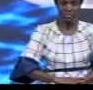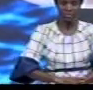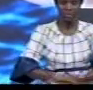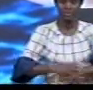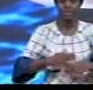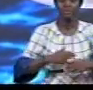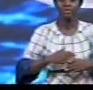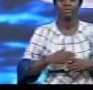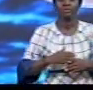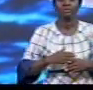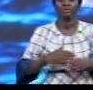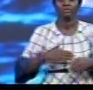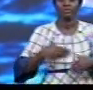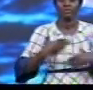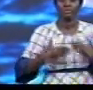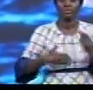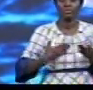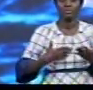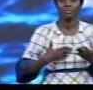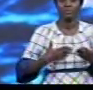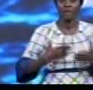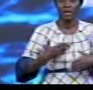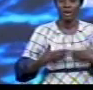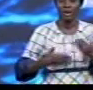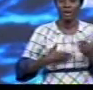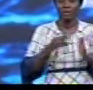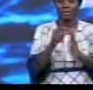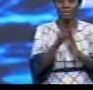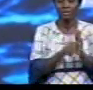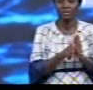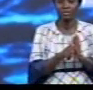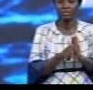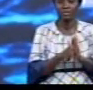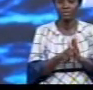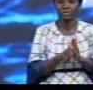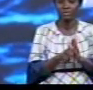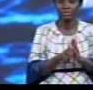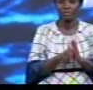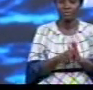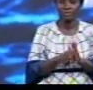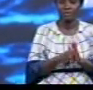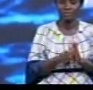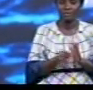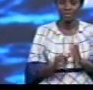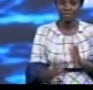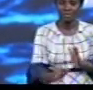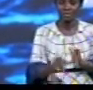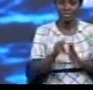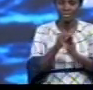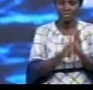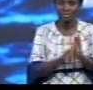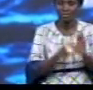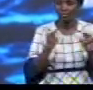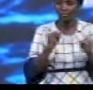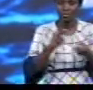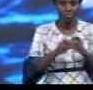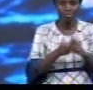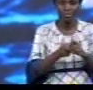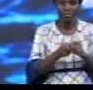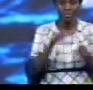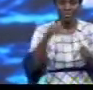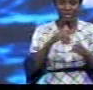joy, happiness, stillness, no problem in the body.